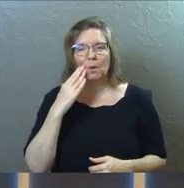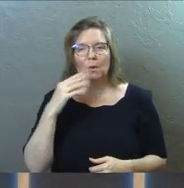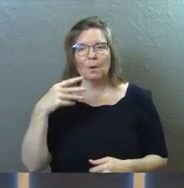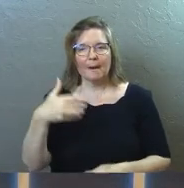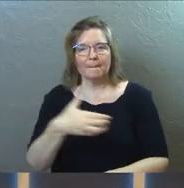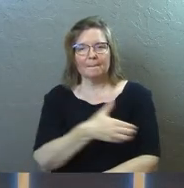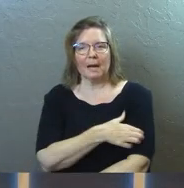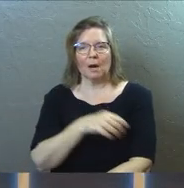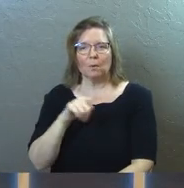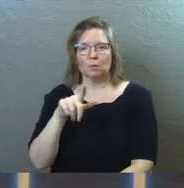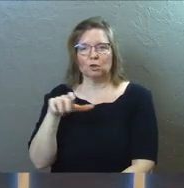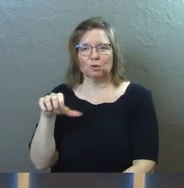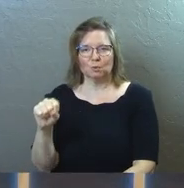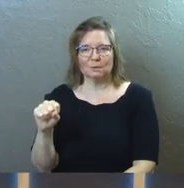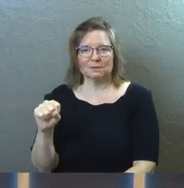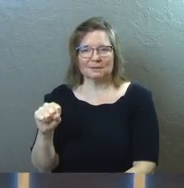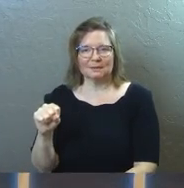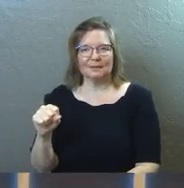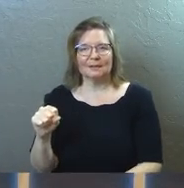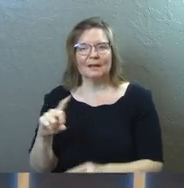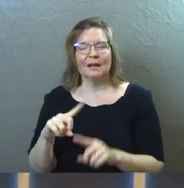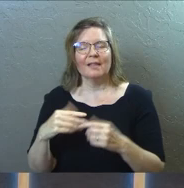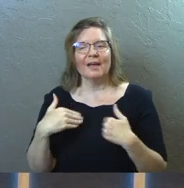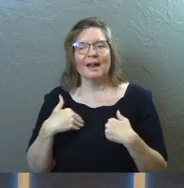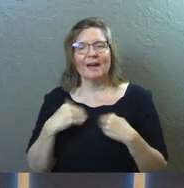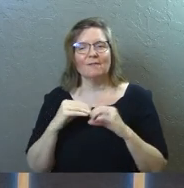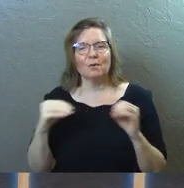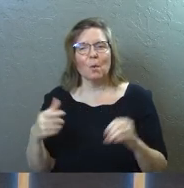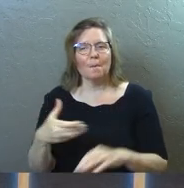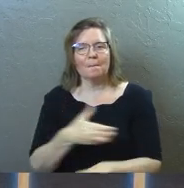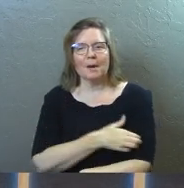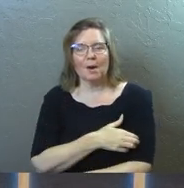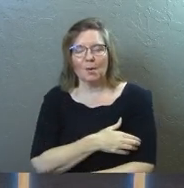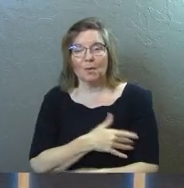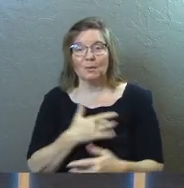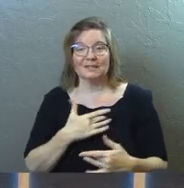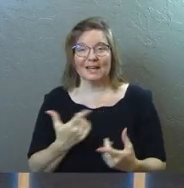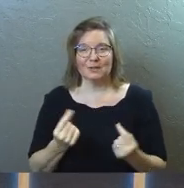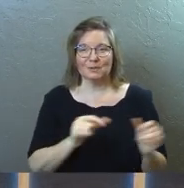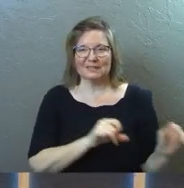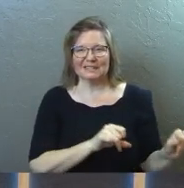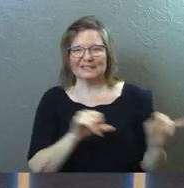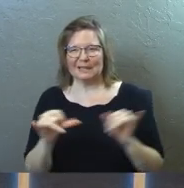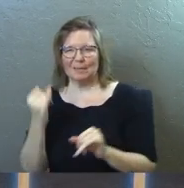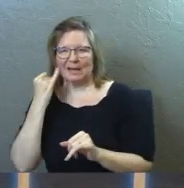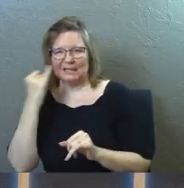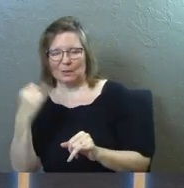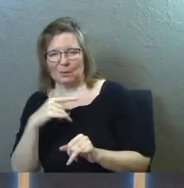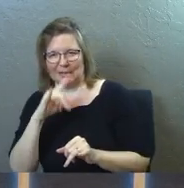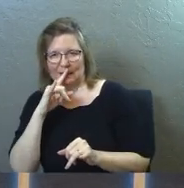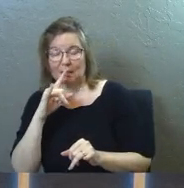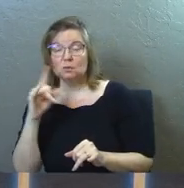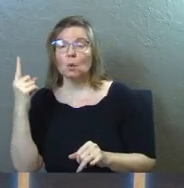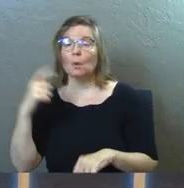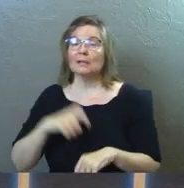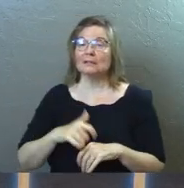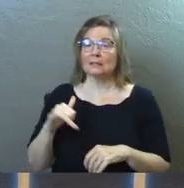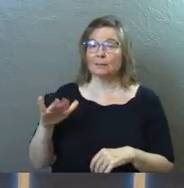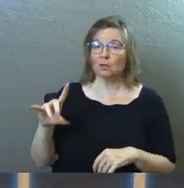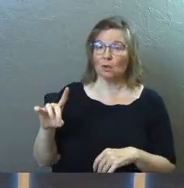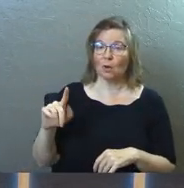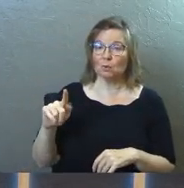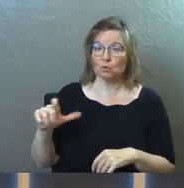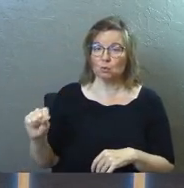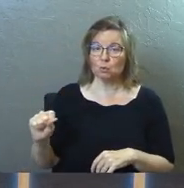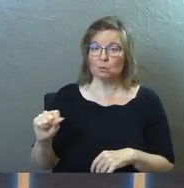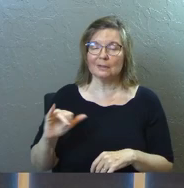kids. At one point, I had some yard tools, right, like weed eaters